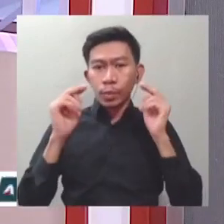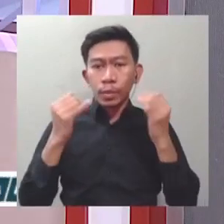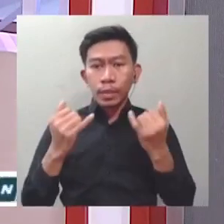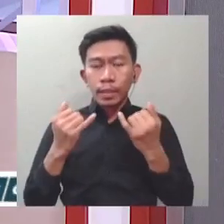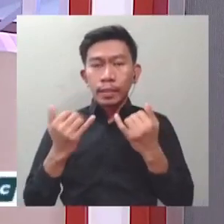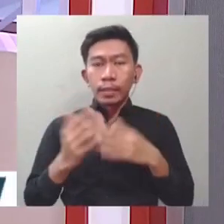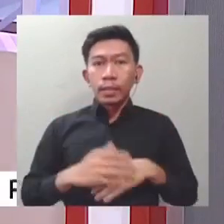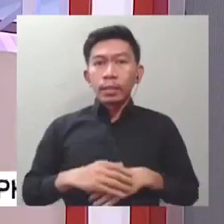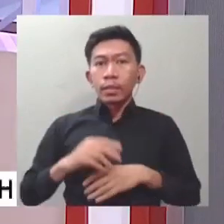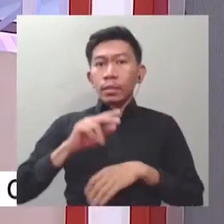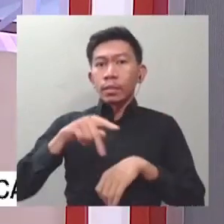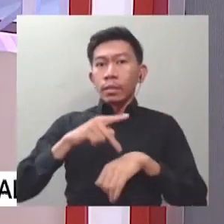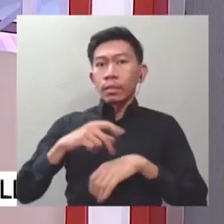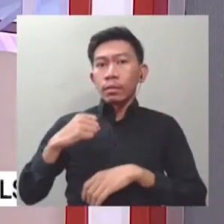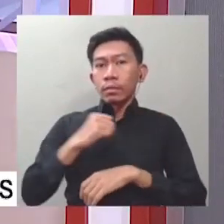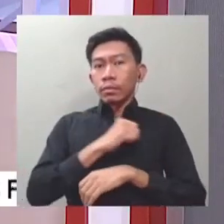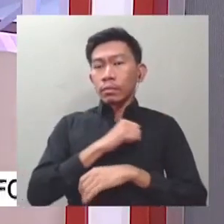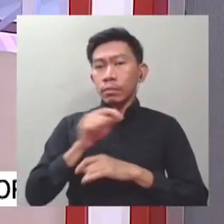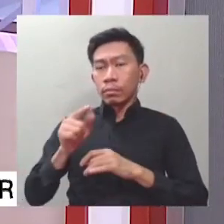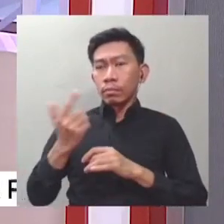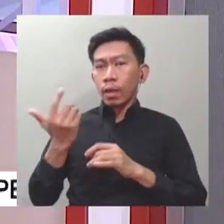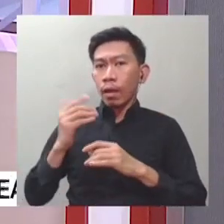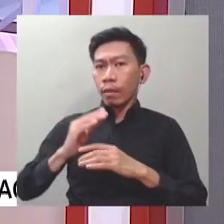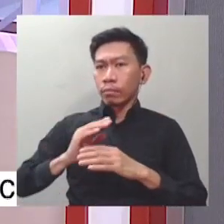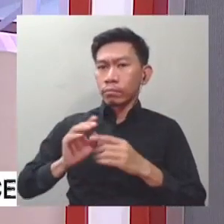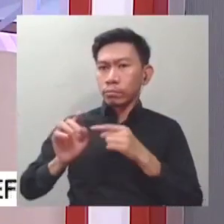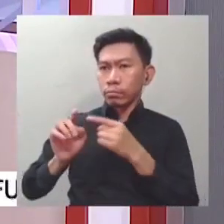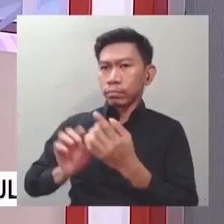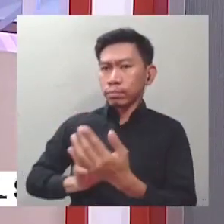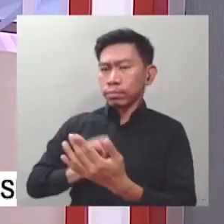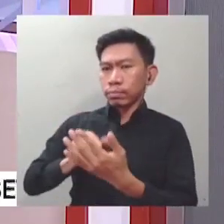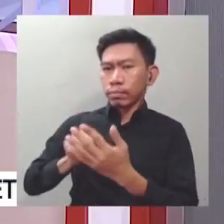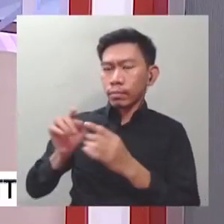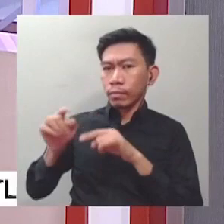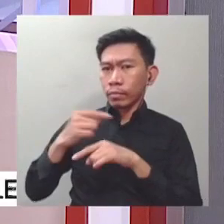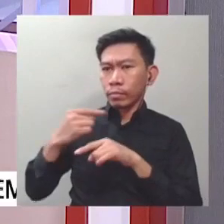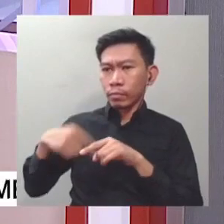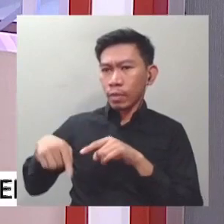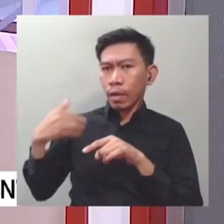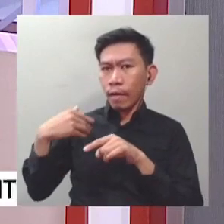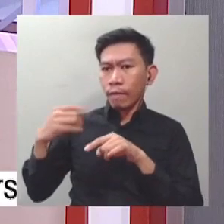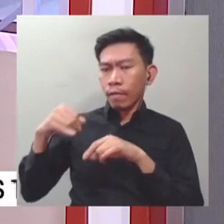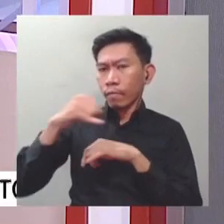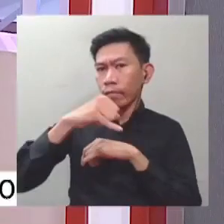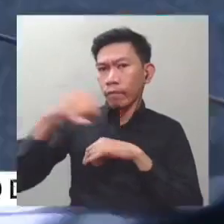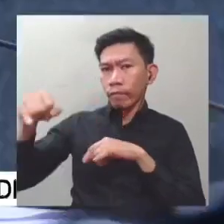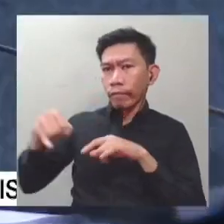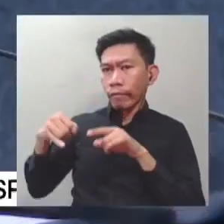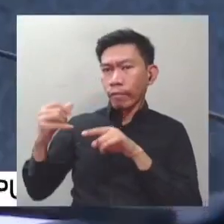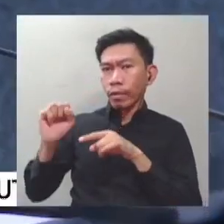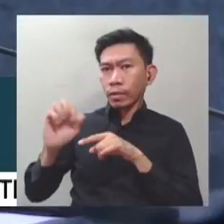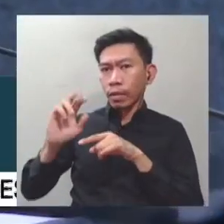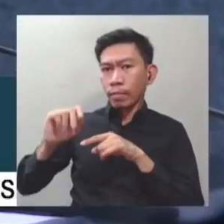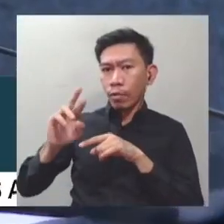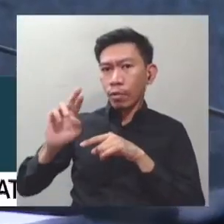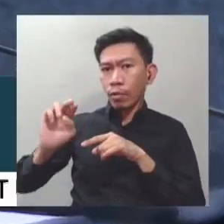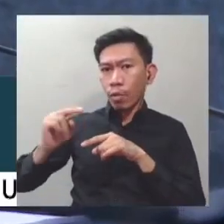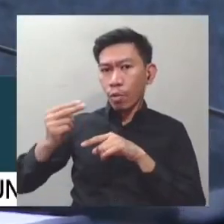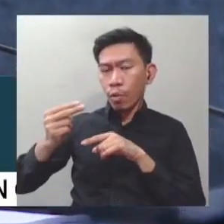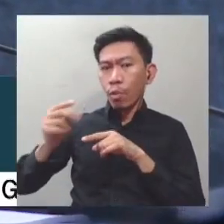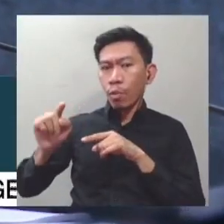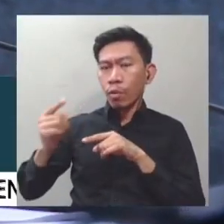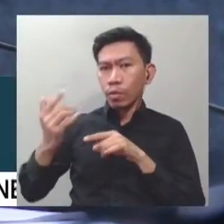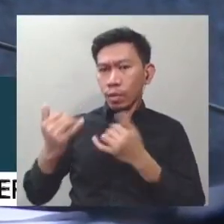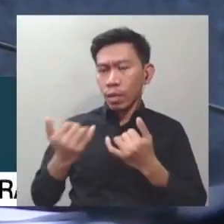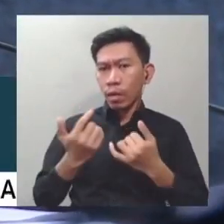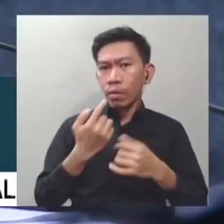senators denouncing China's move to put barriers in Scarborough Shoal. Senate President Juan Miguel Zubiri urges the Philippine Coast Guard